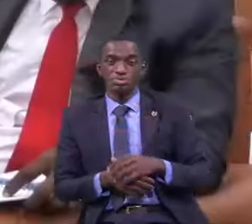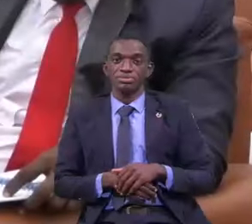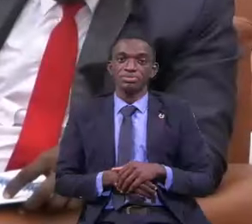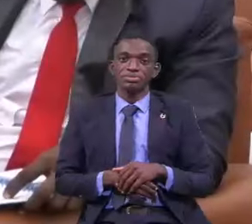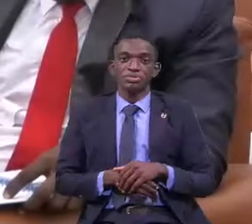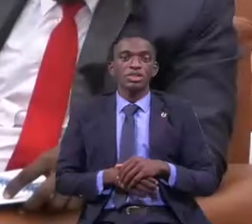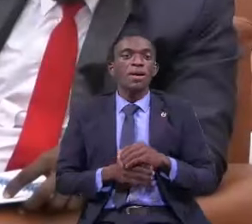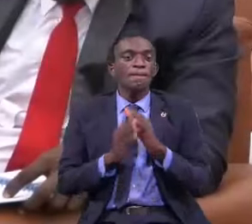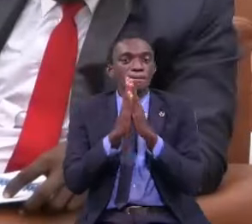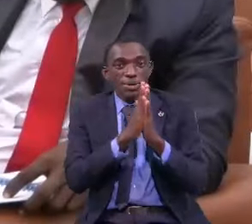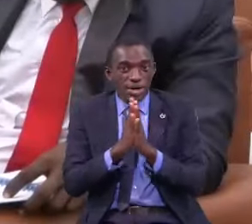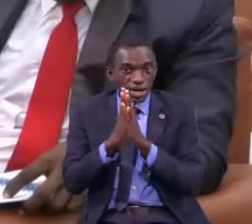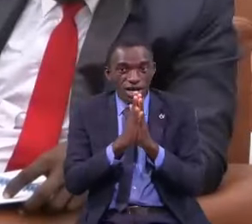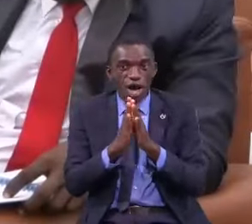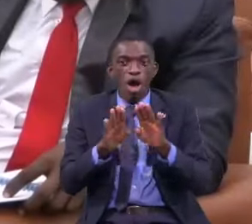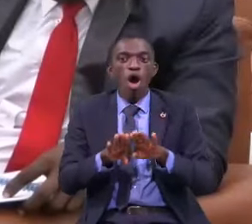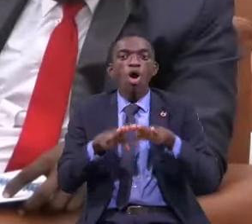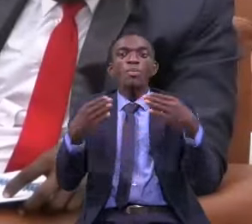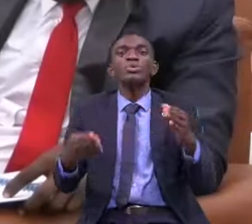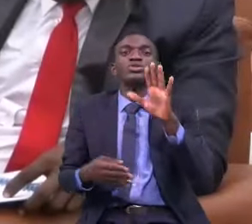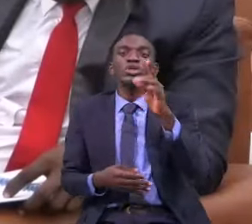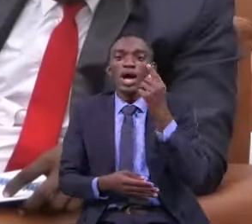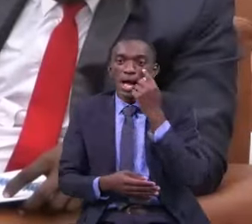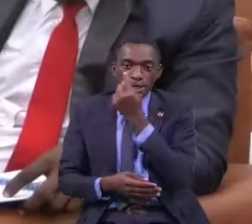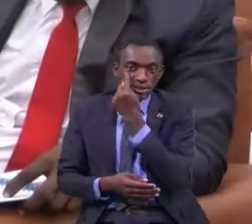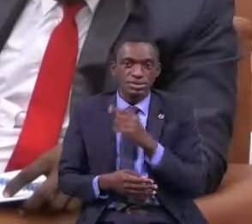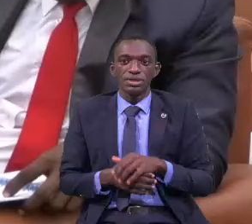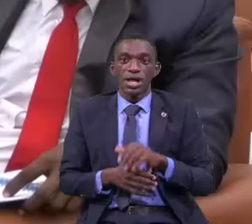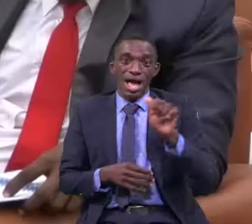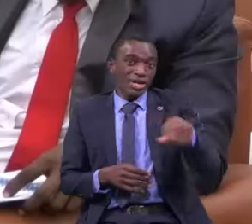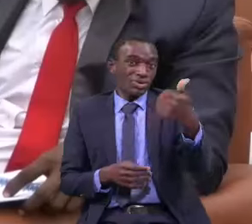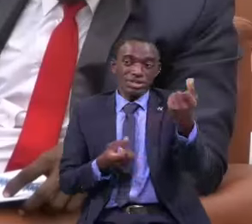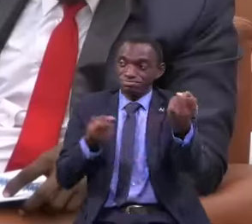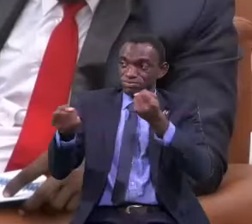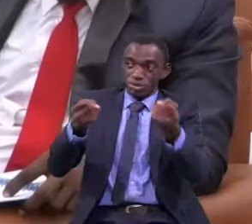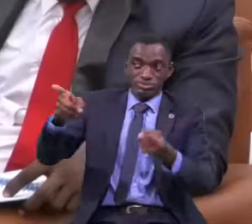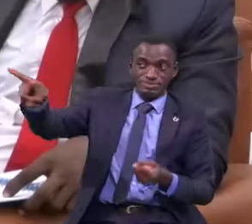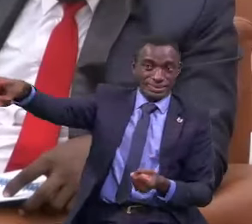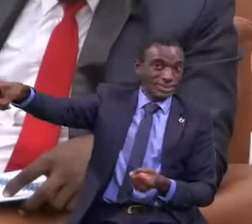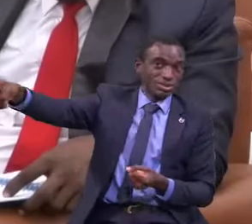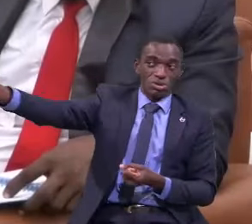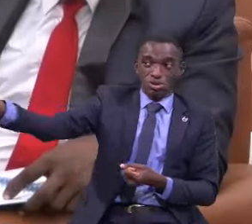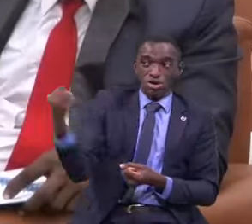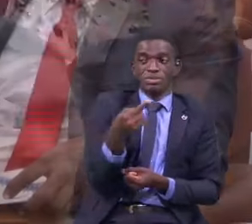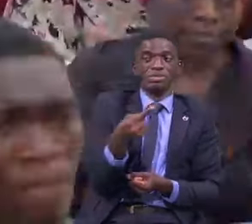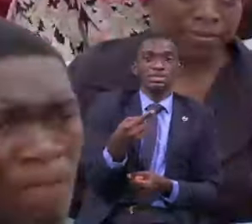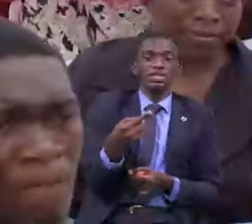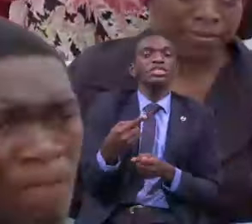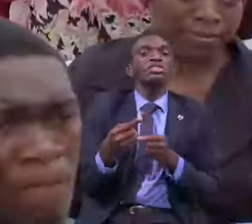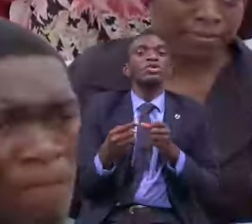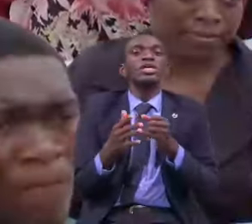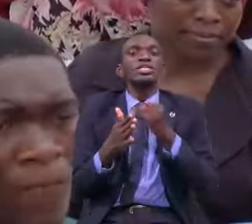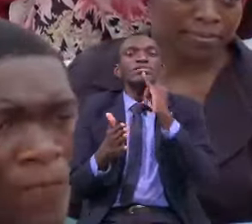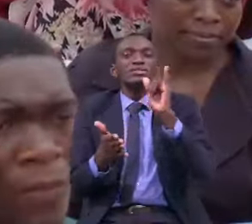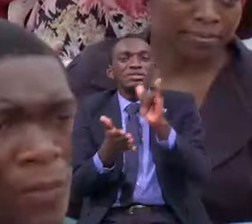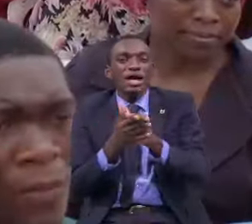Pray. Open your eyes. Another vehicle is coming from that way. It is that balance